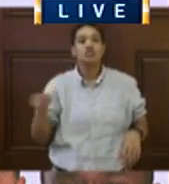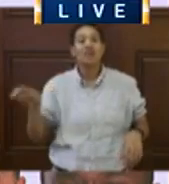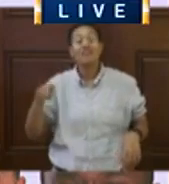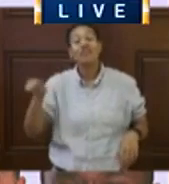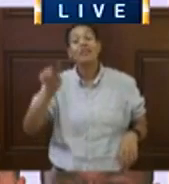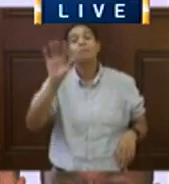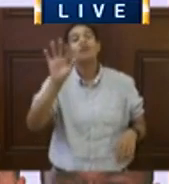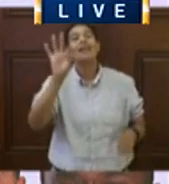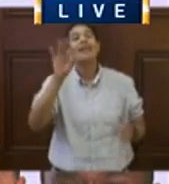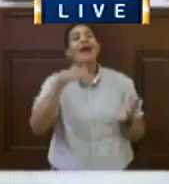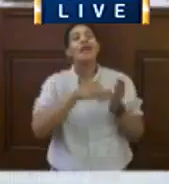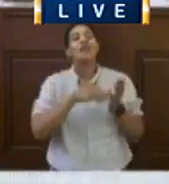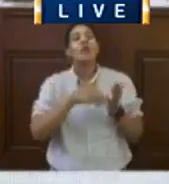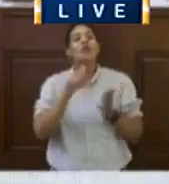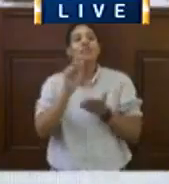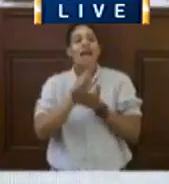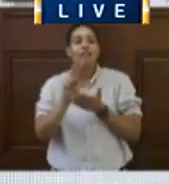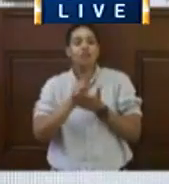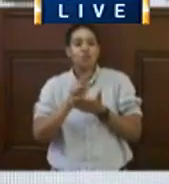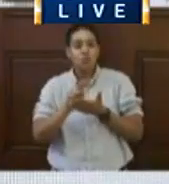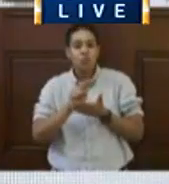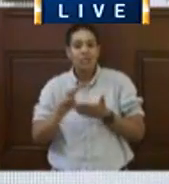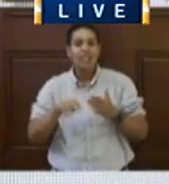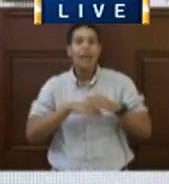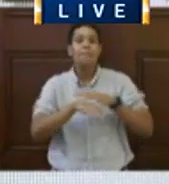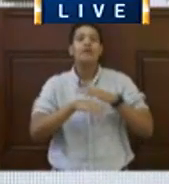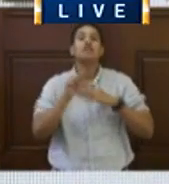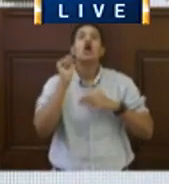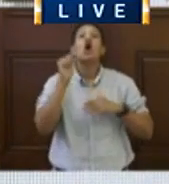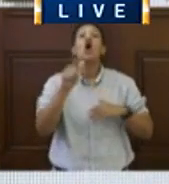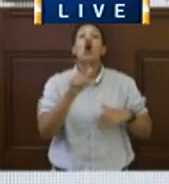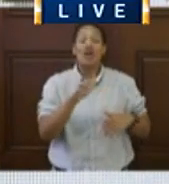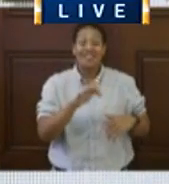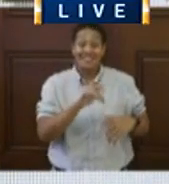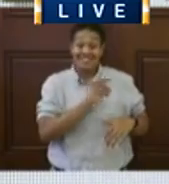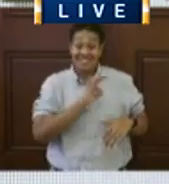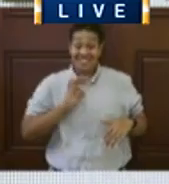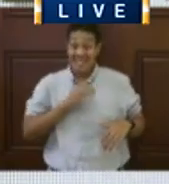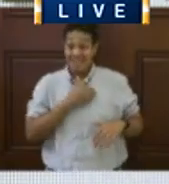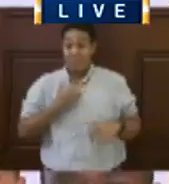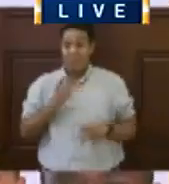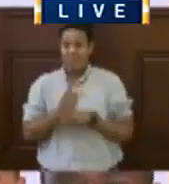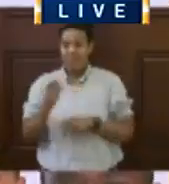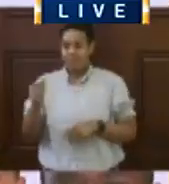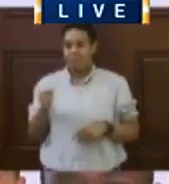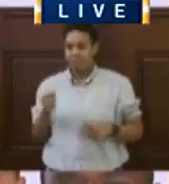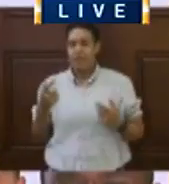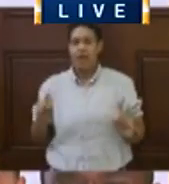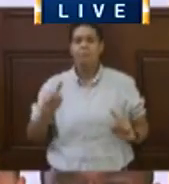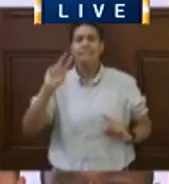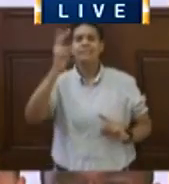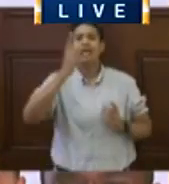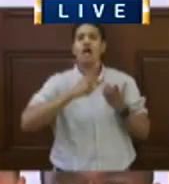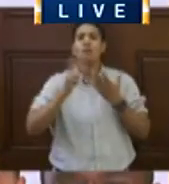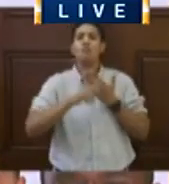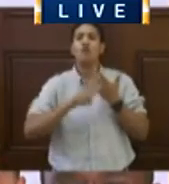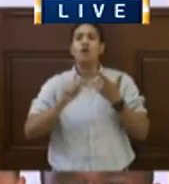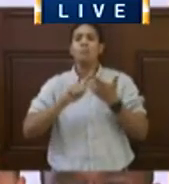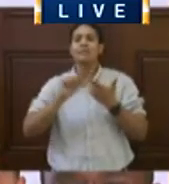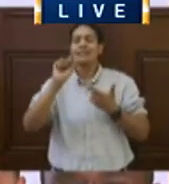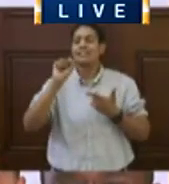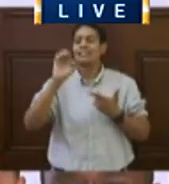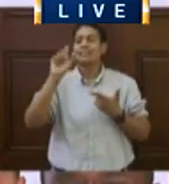$9,000 per fortnight based on every employee that they retain. The second program is called the Set Cash Program, which